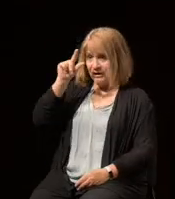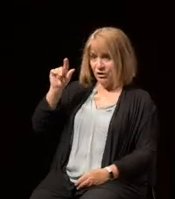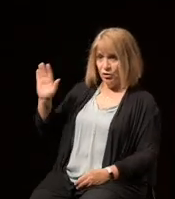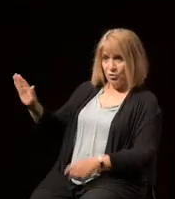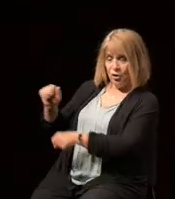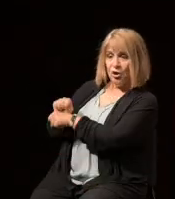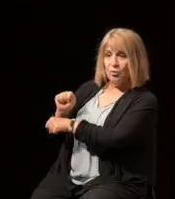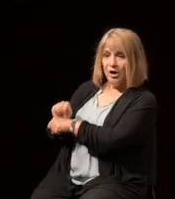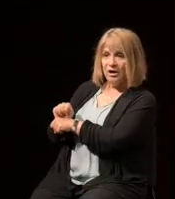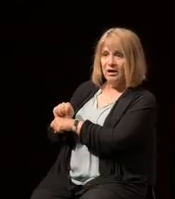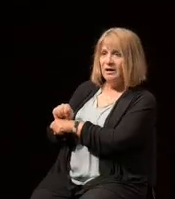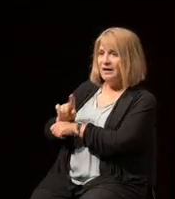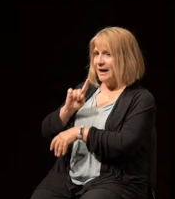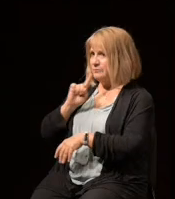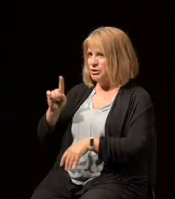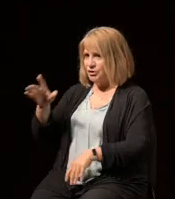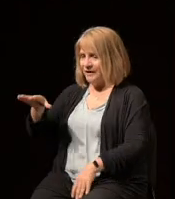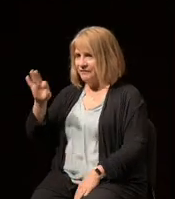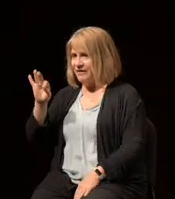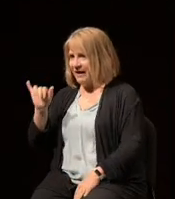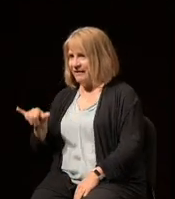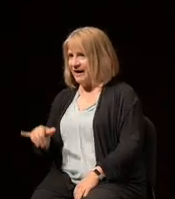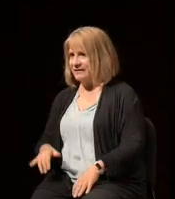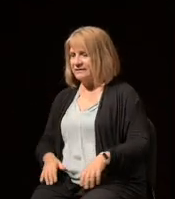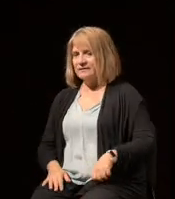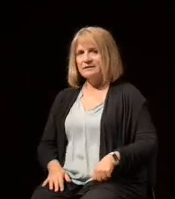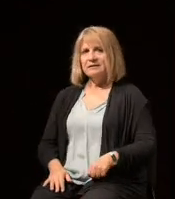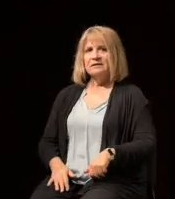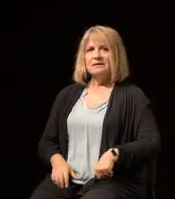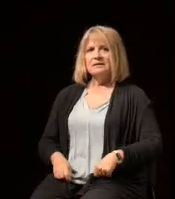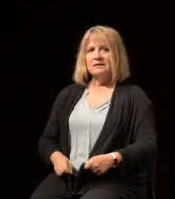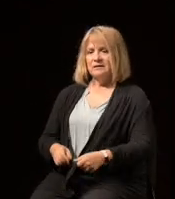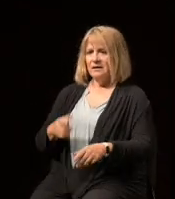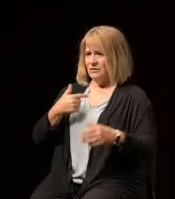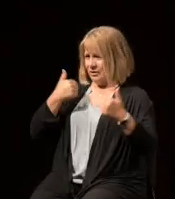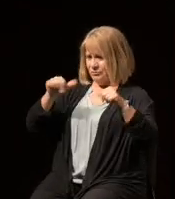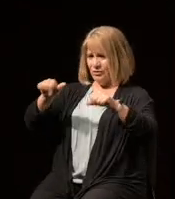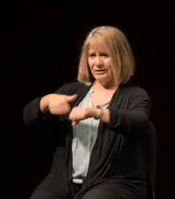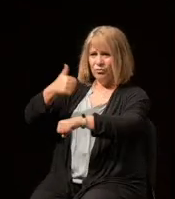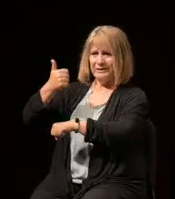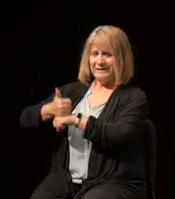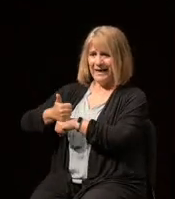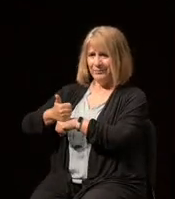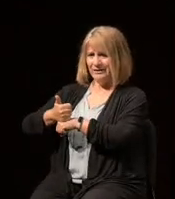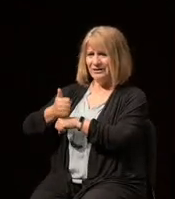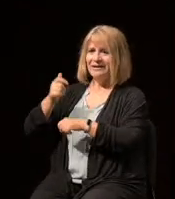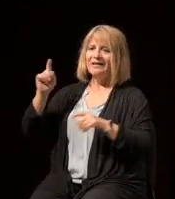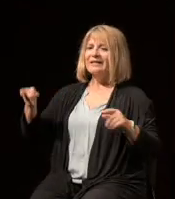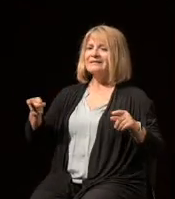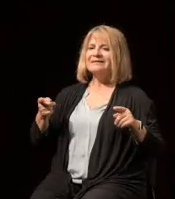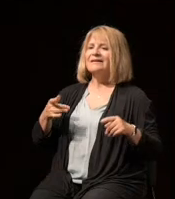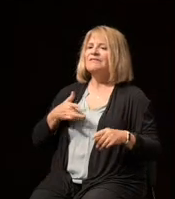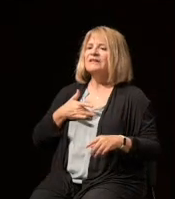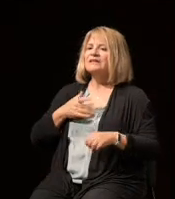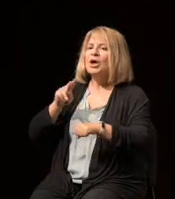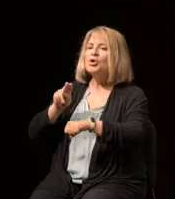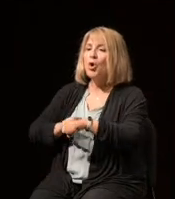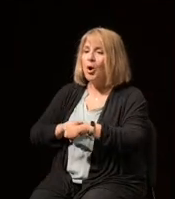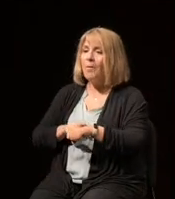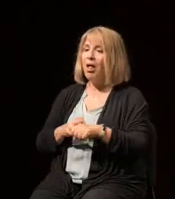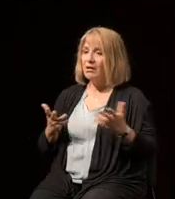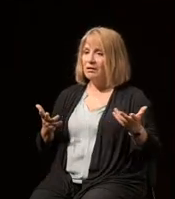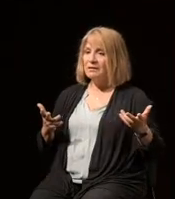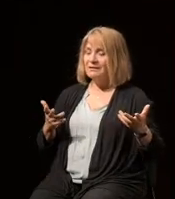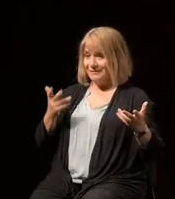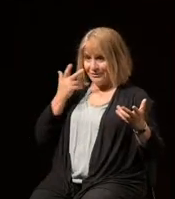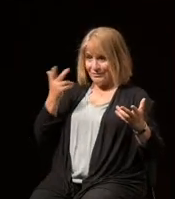you'll come across it in that. And that, what I'm trying to establish is the normalcy, you know, of